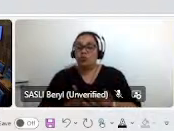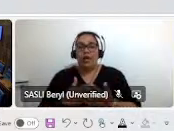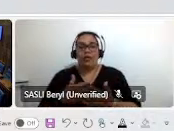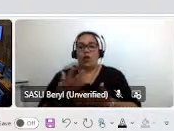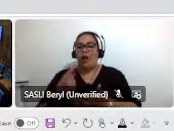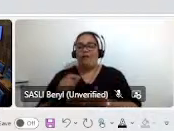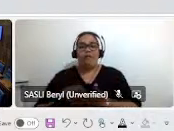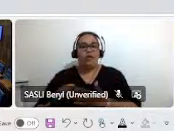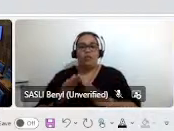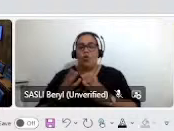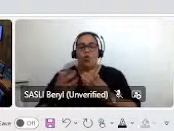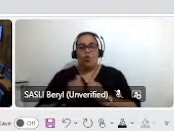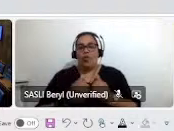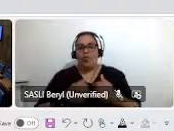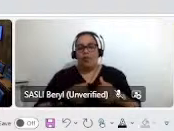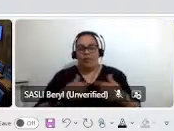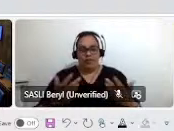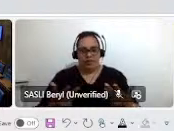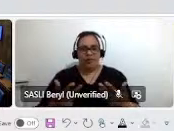me.